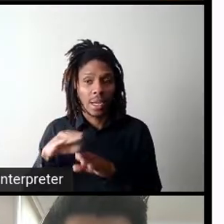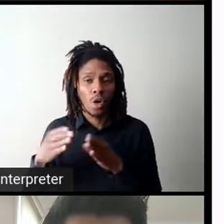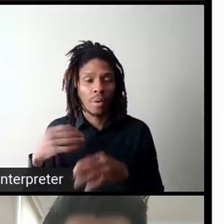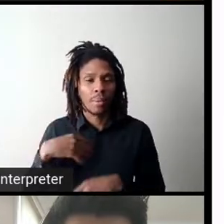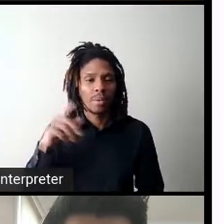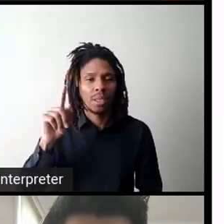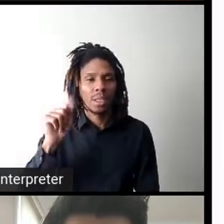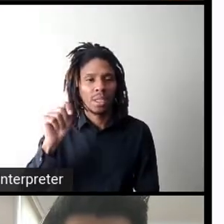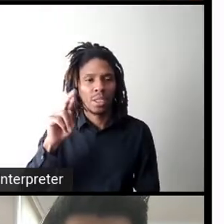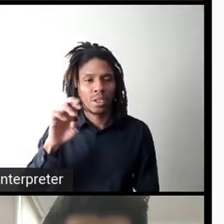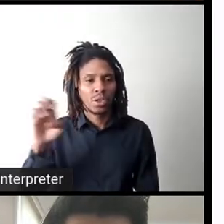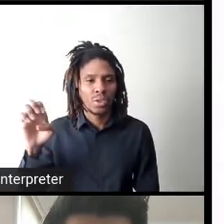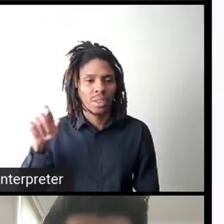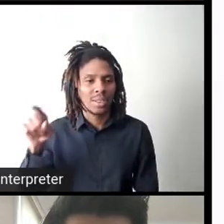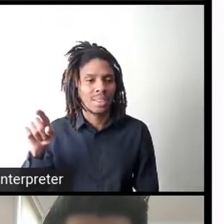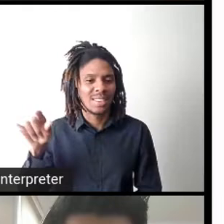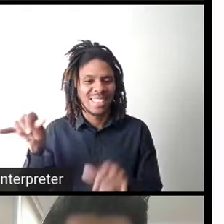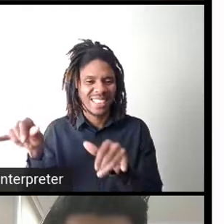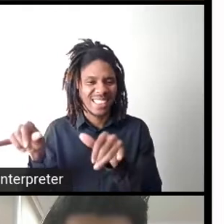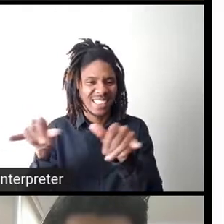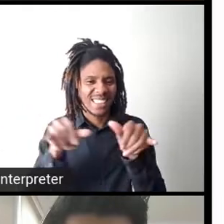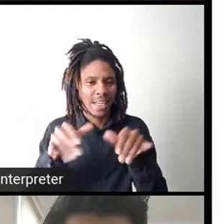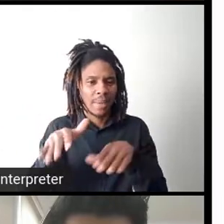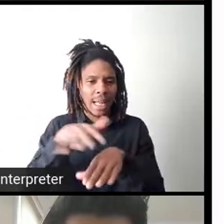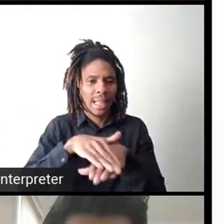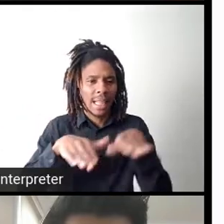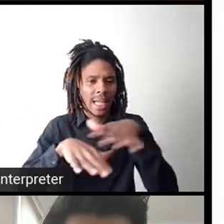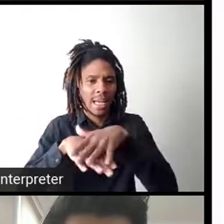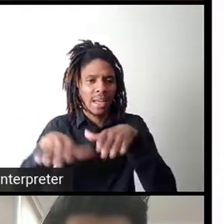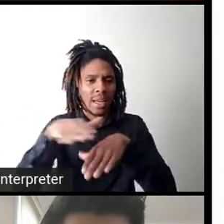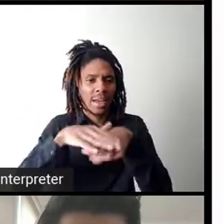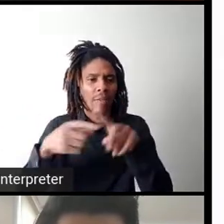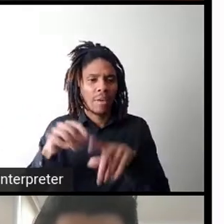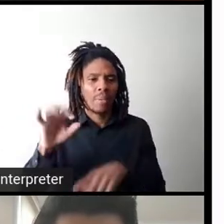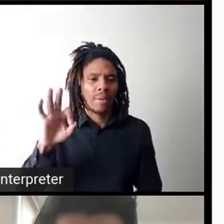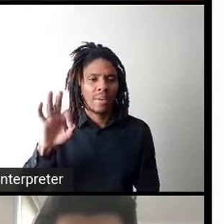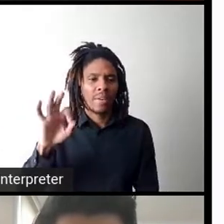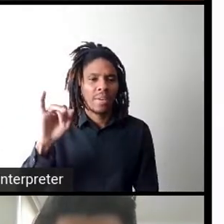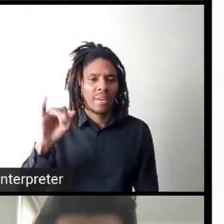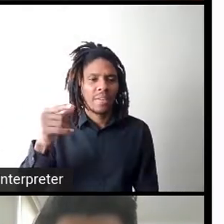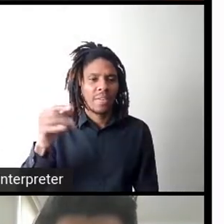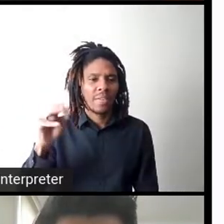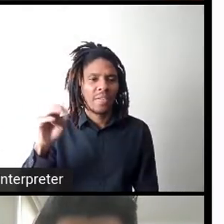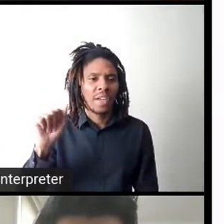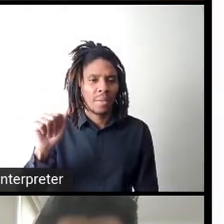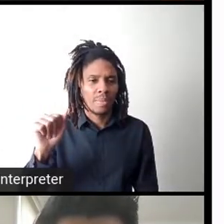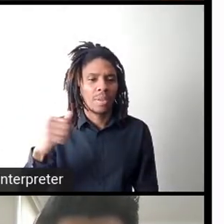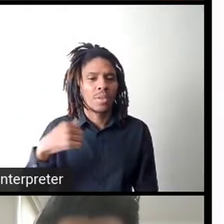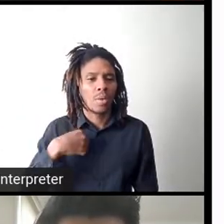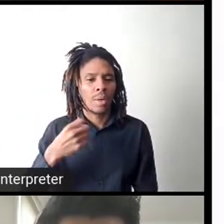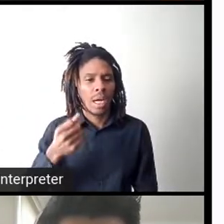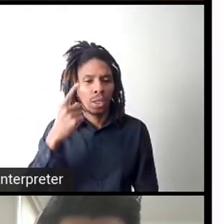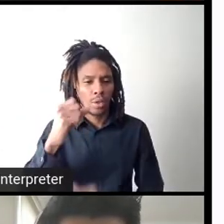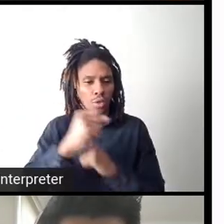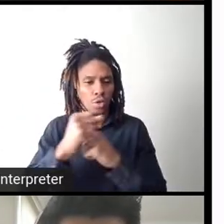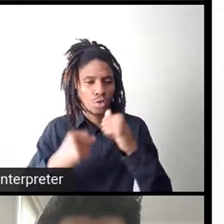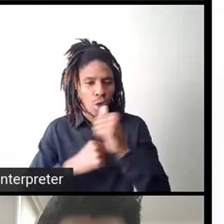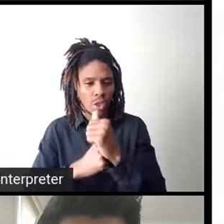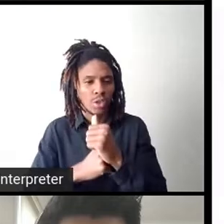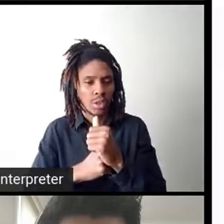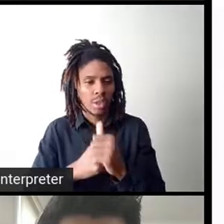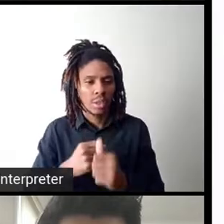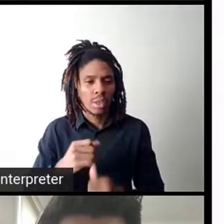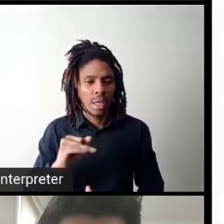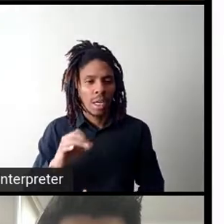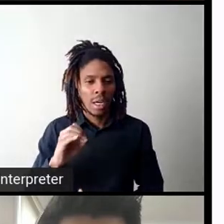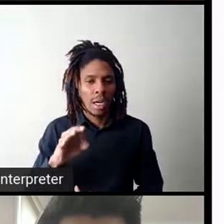You'll see that these are exactly the same layers that we have from Figma. So we really understand the structure of the component. And